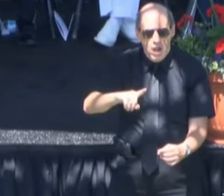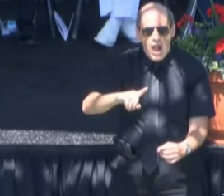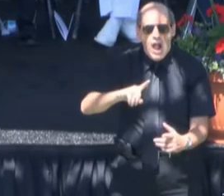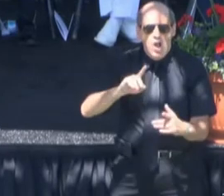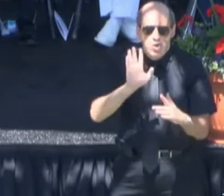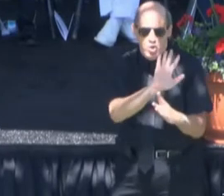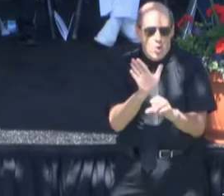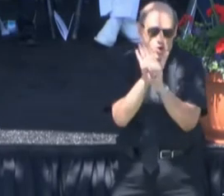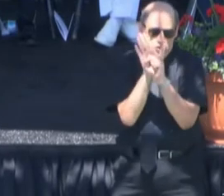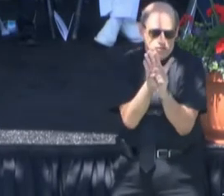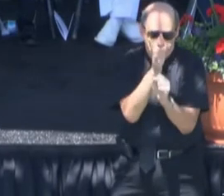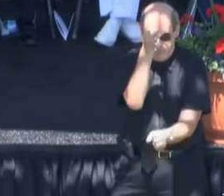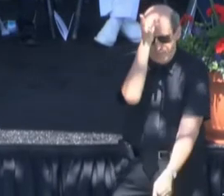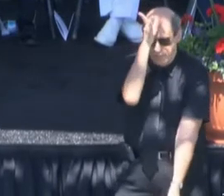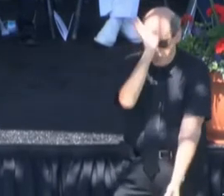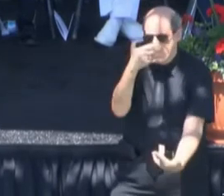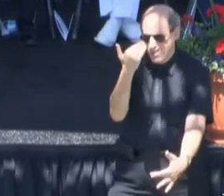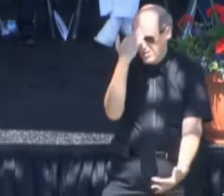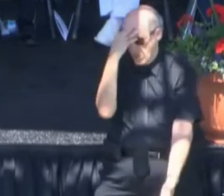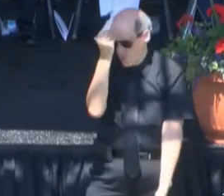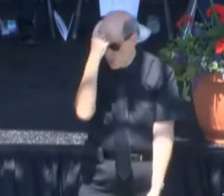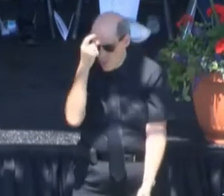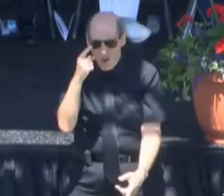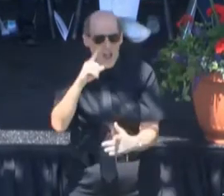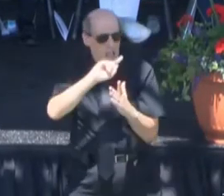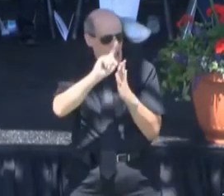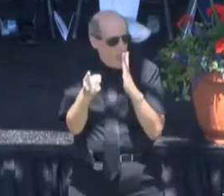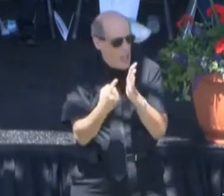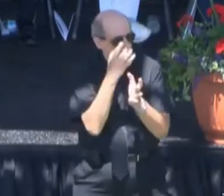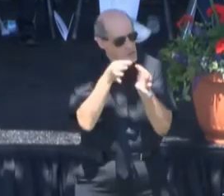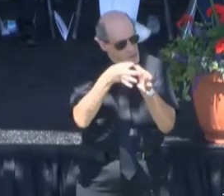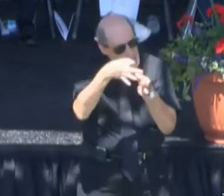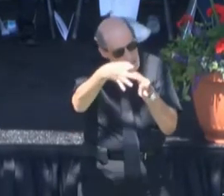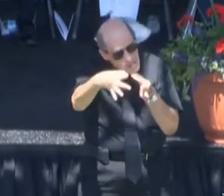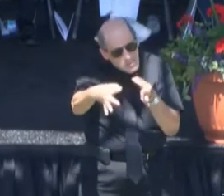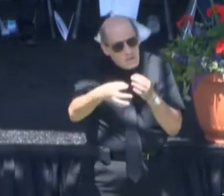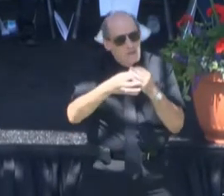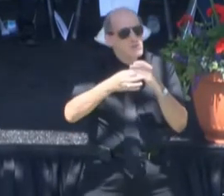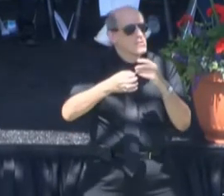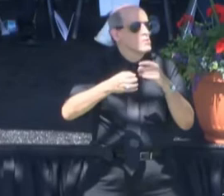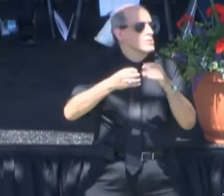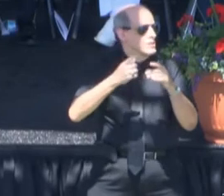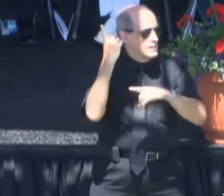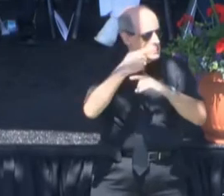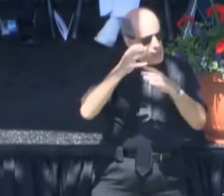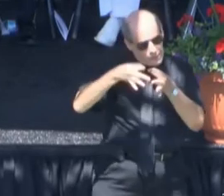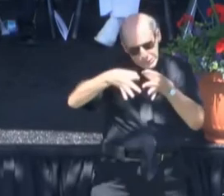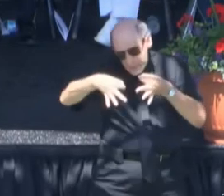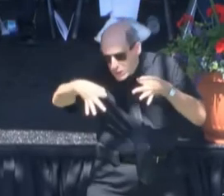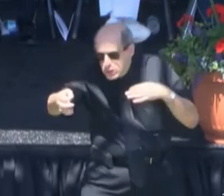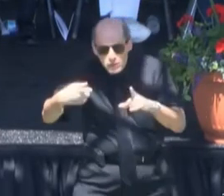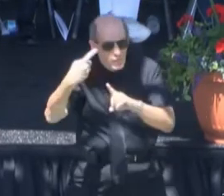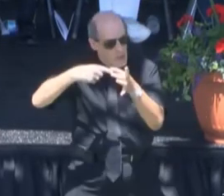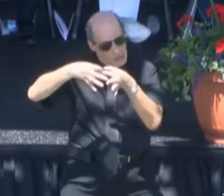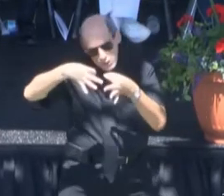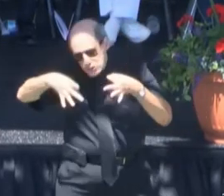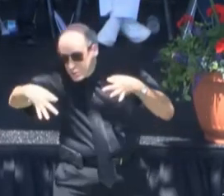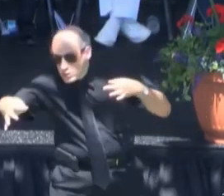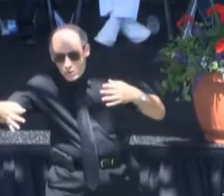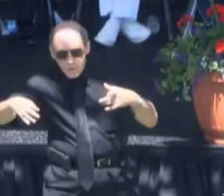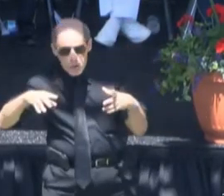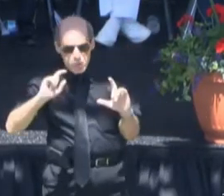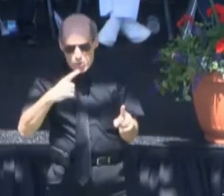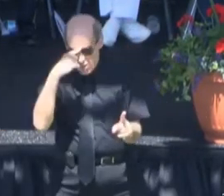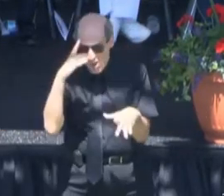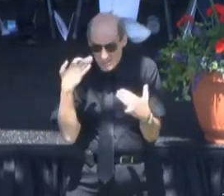of stress as the hours turned to days and days turned to weeks and weeks seemingly into months. I'll bet many of you wondered whether today would